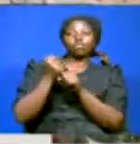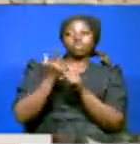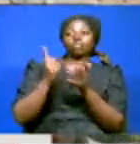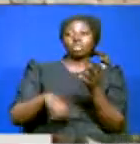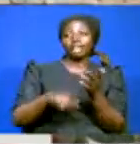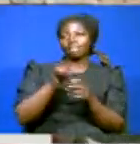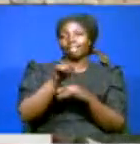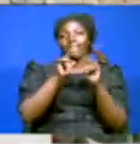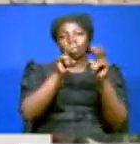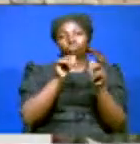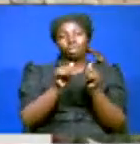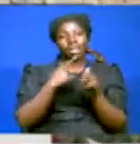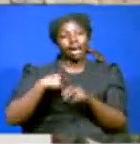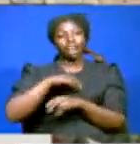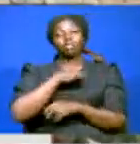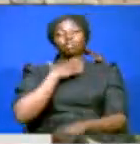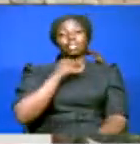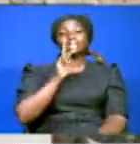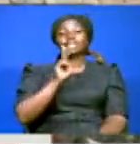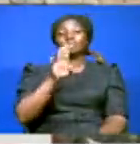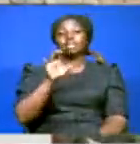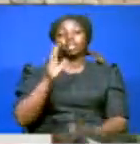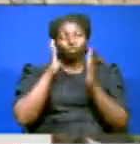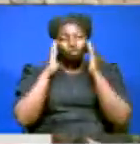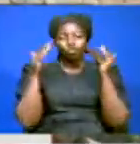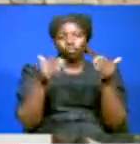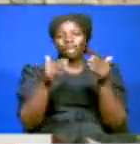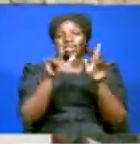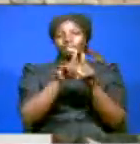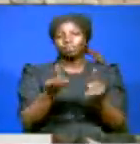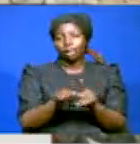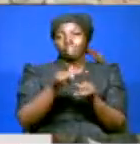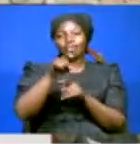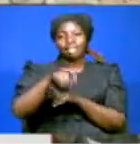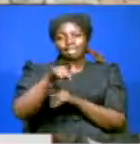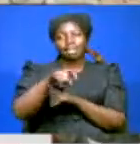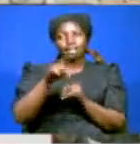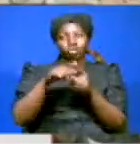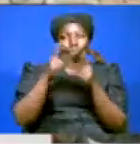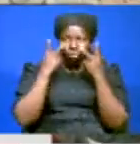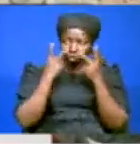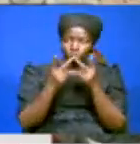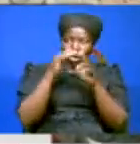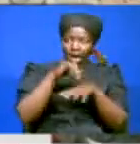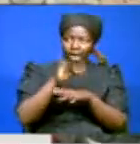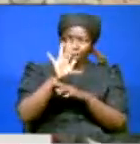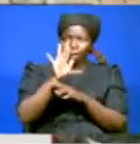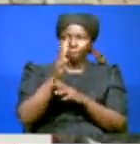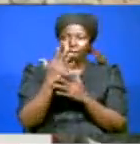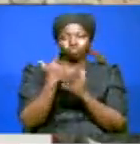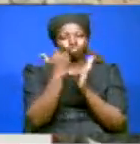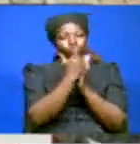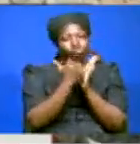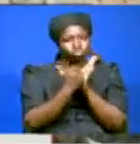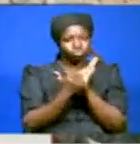matter that we would want KBC to look at. They also need to look at their profiling in terms